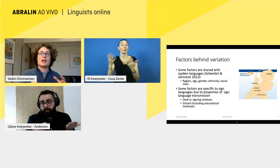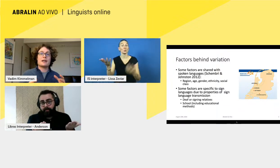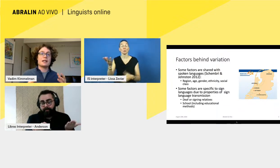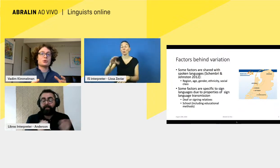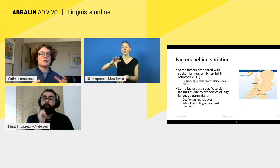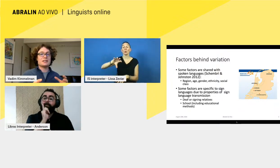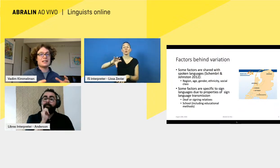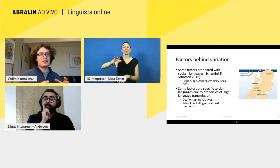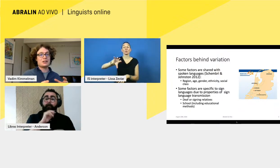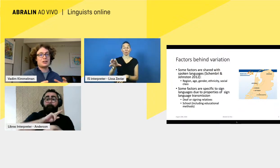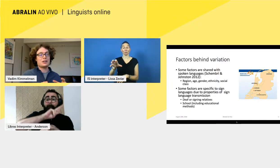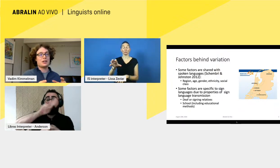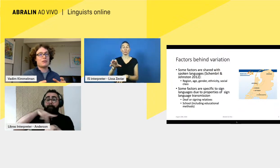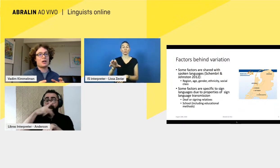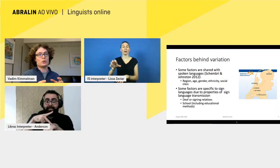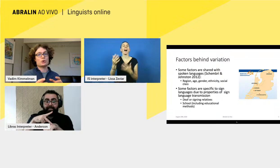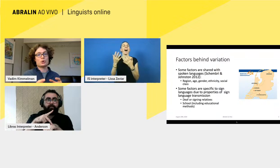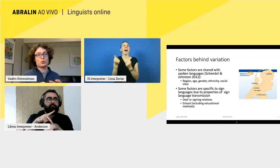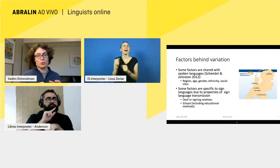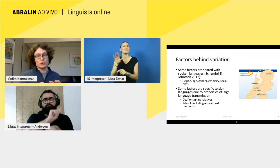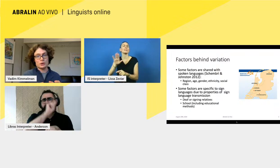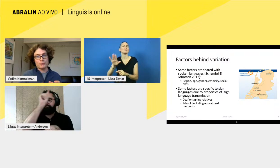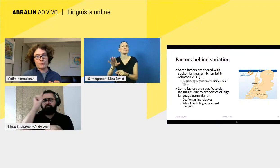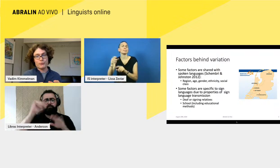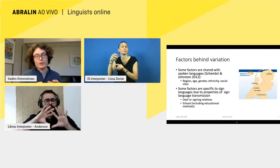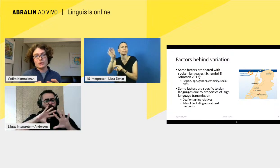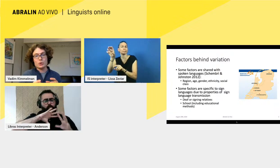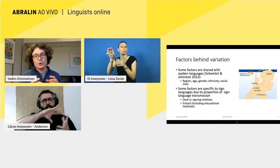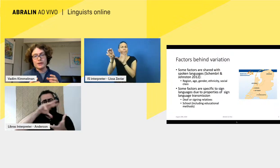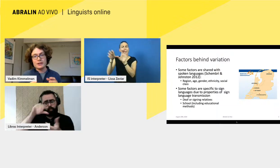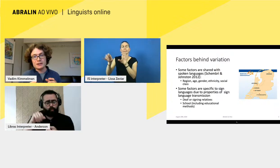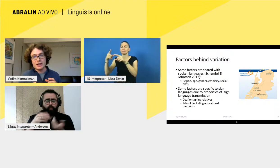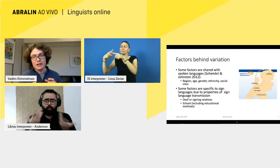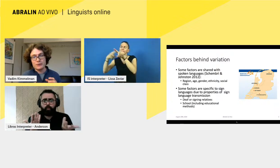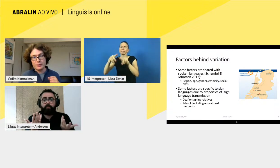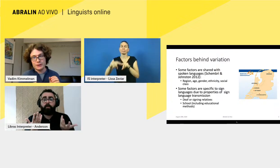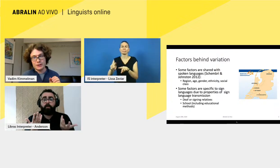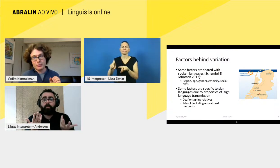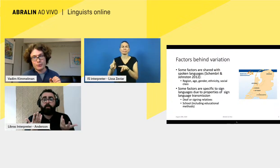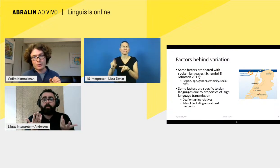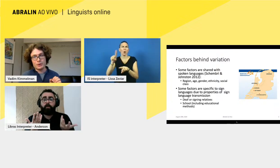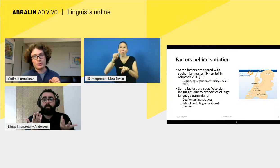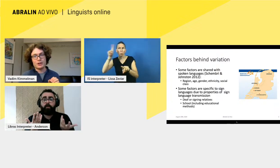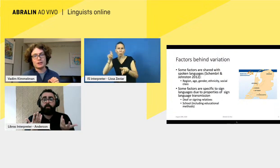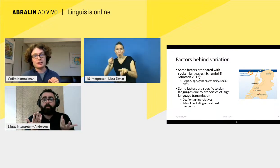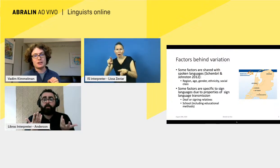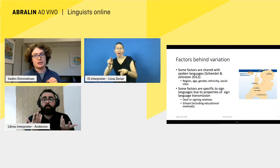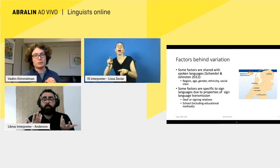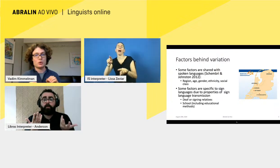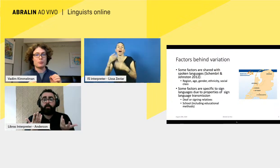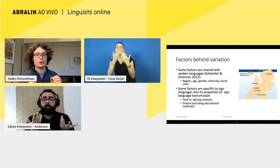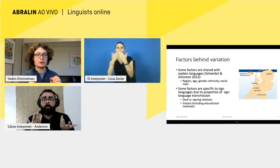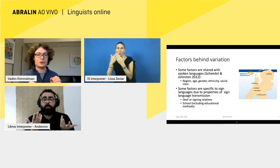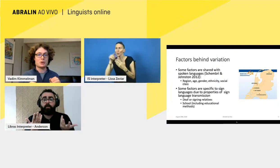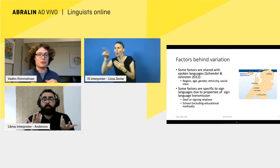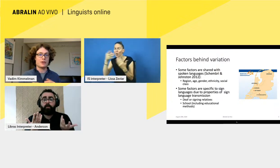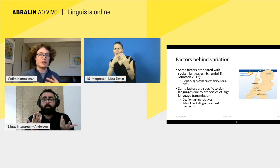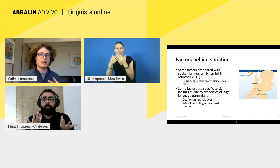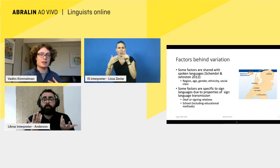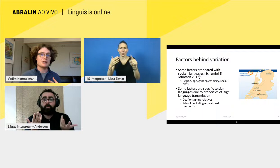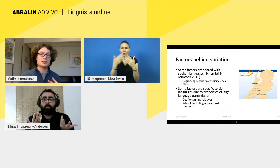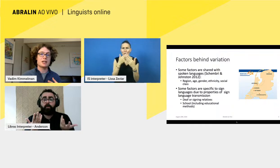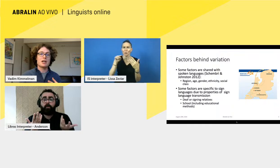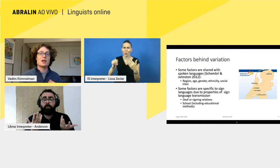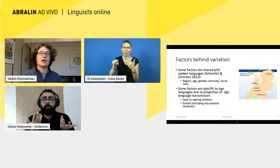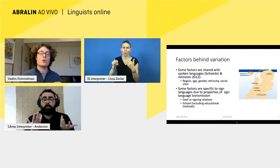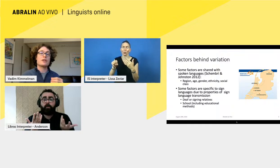dialects are actually centered around schools. So on this slide, for example, you can see a small picture of